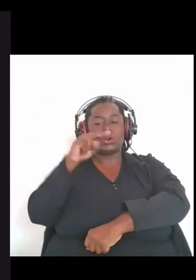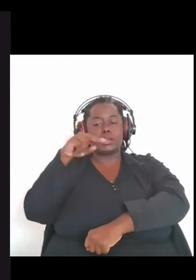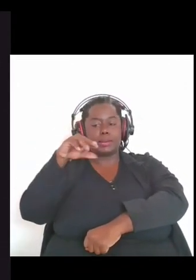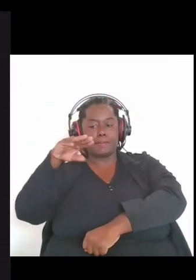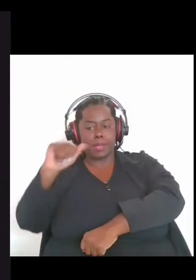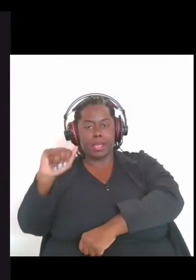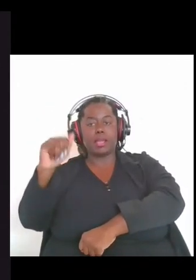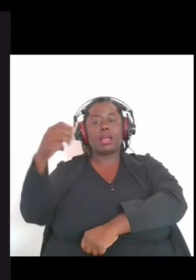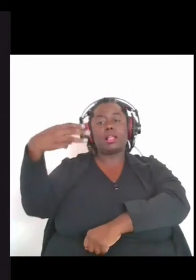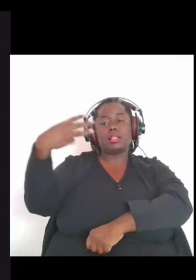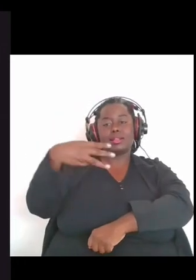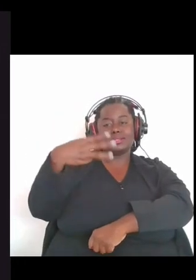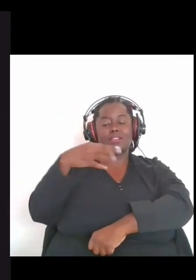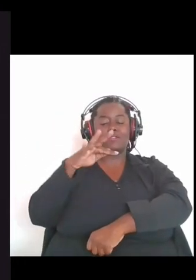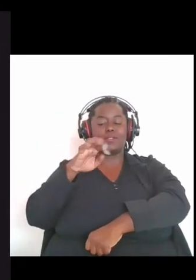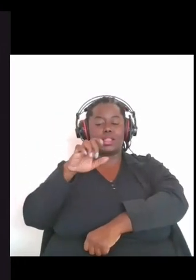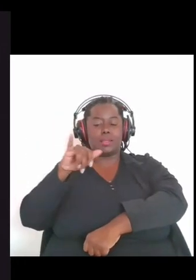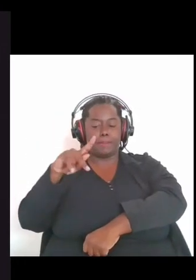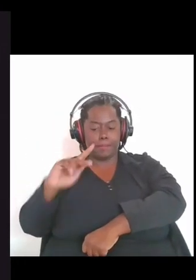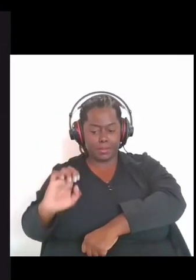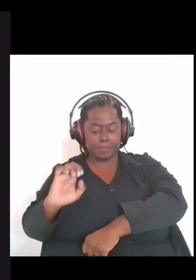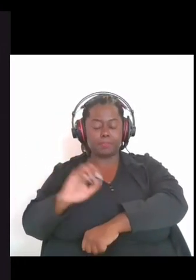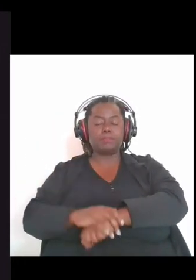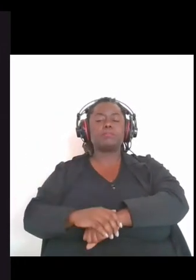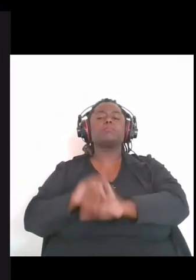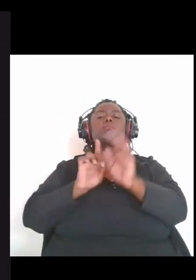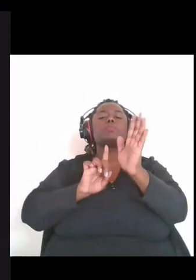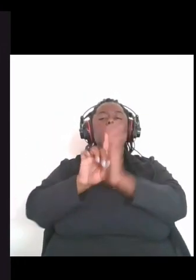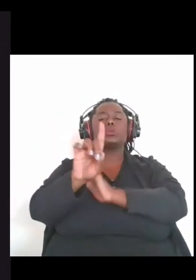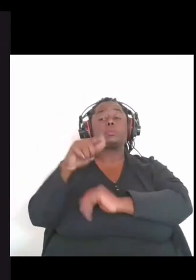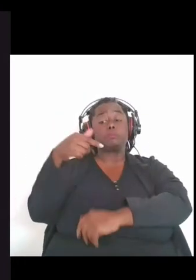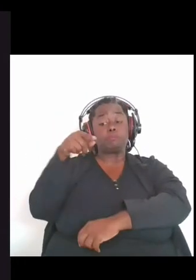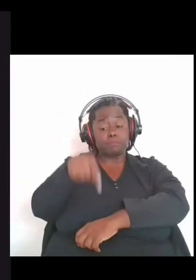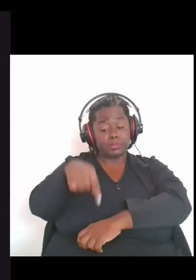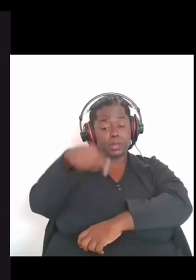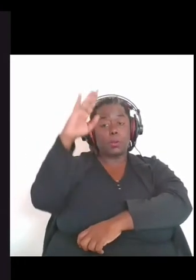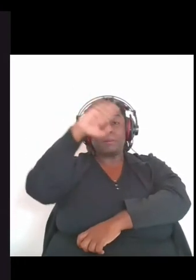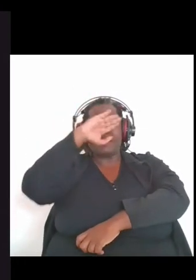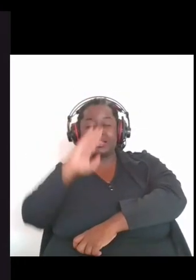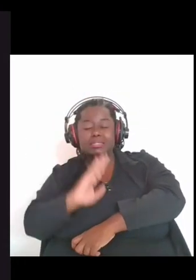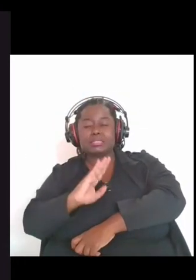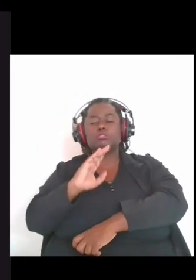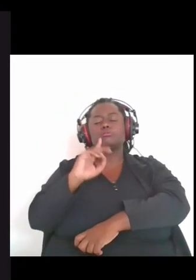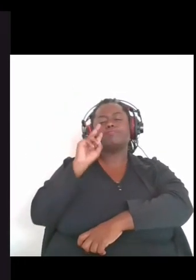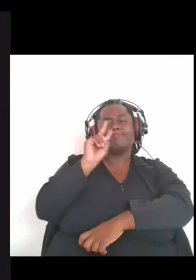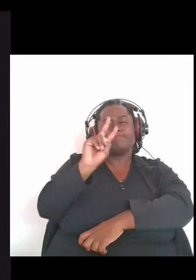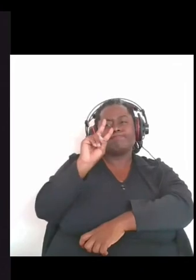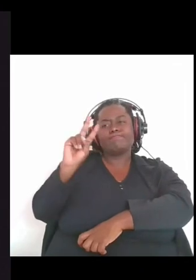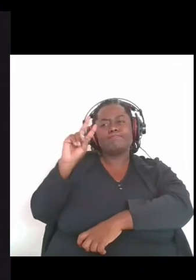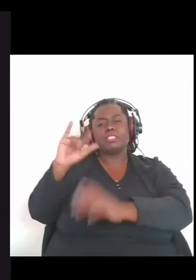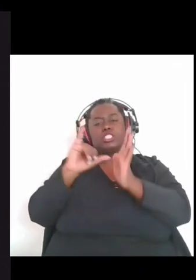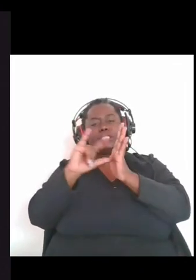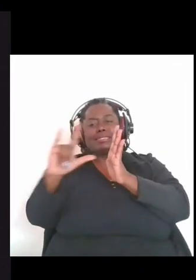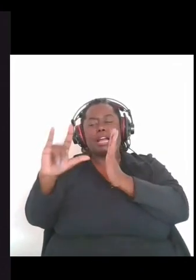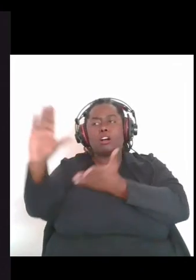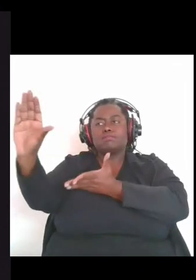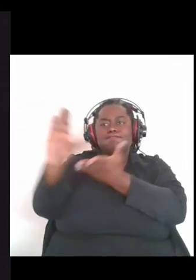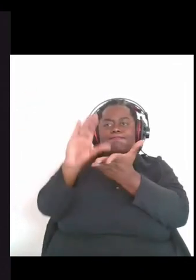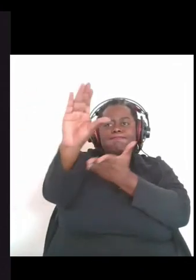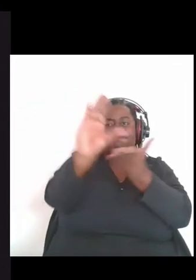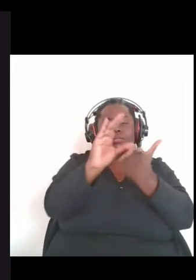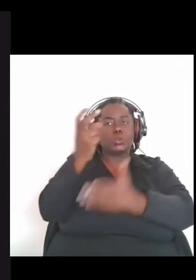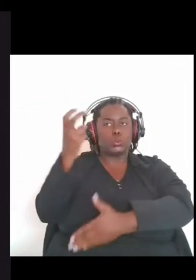for Mina and then Felipe Venezia's said in Brazil we have seen